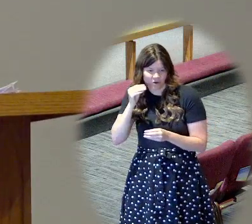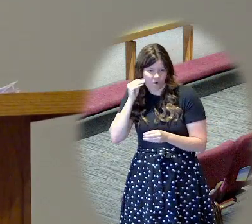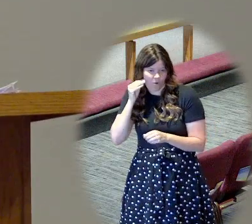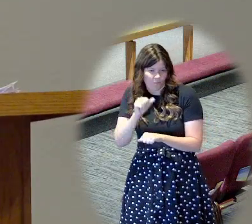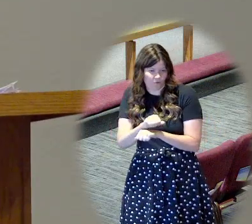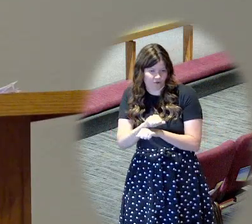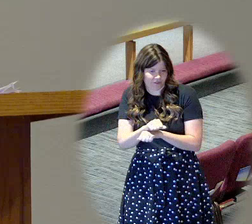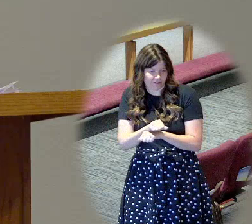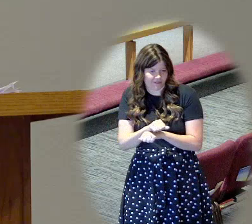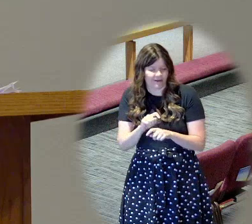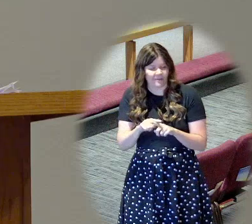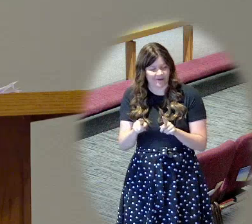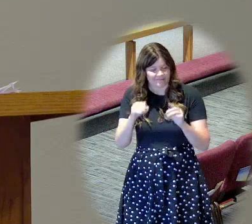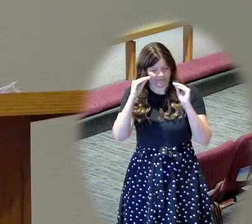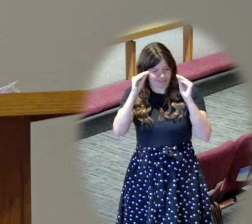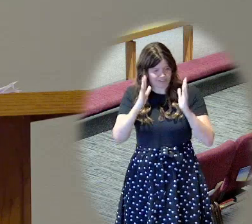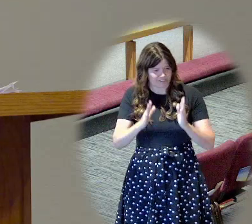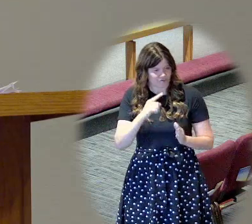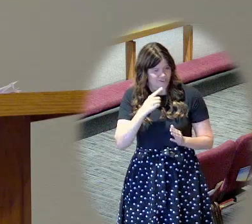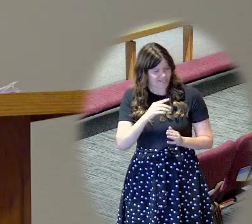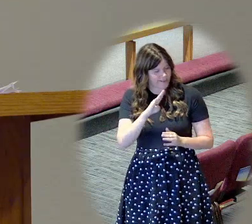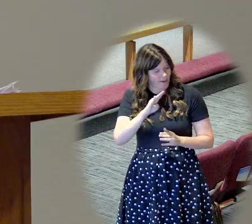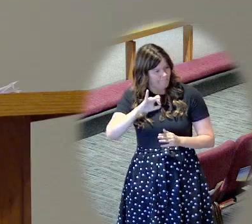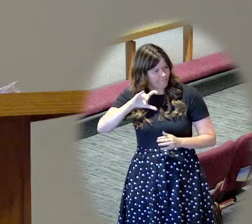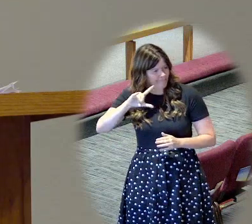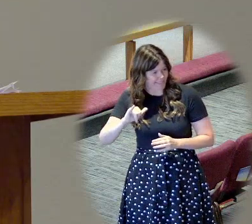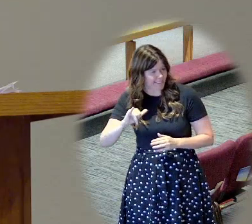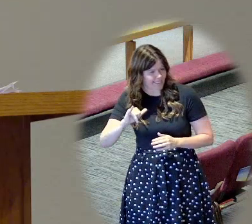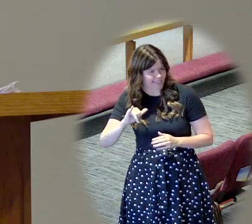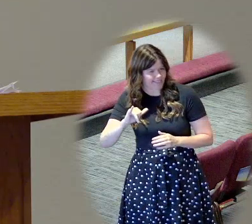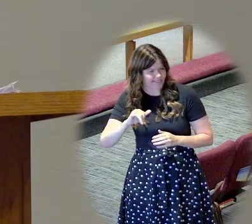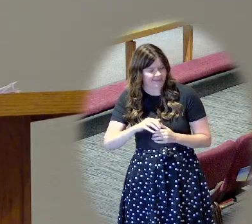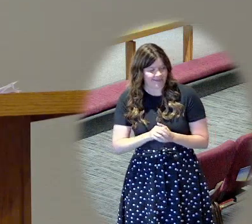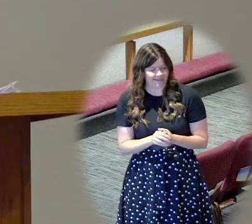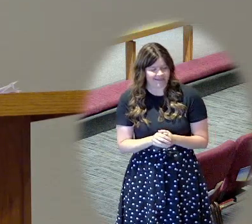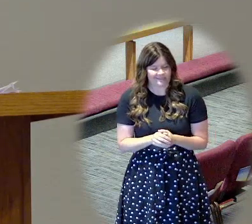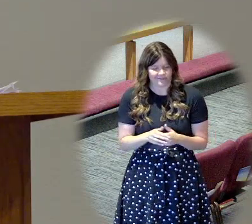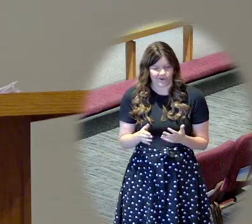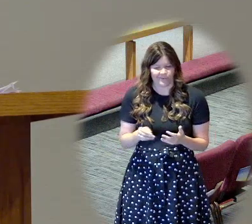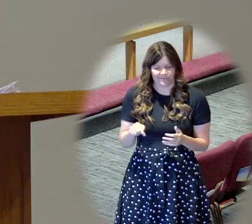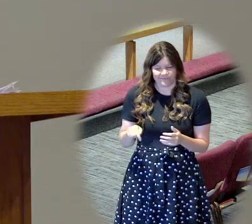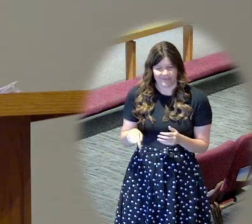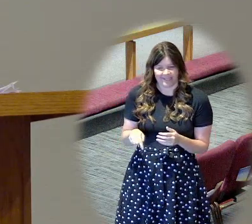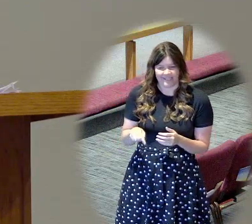Unfortunately, his name was called. God answered that prayer with a no.